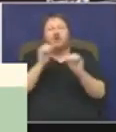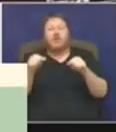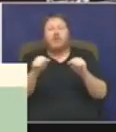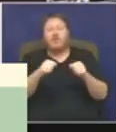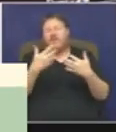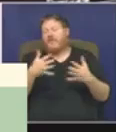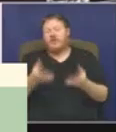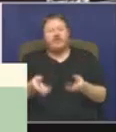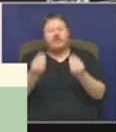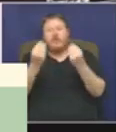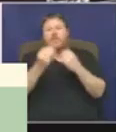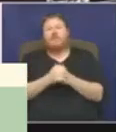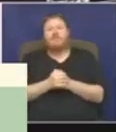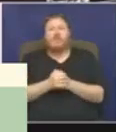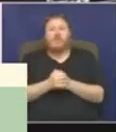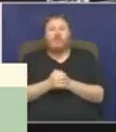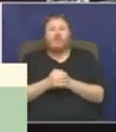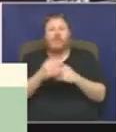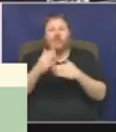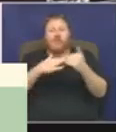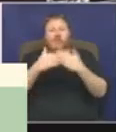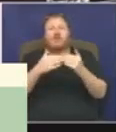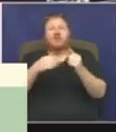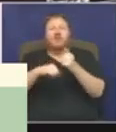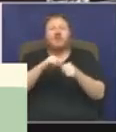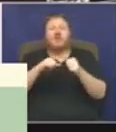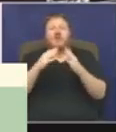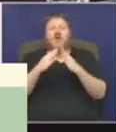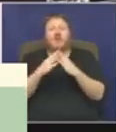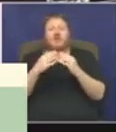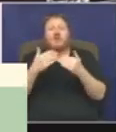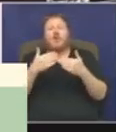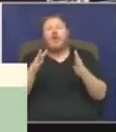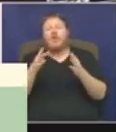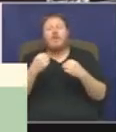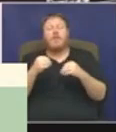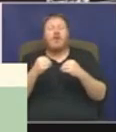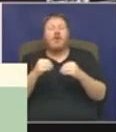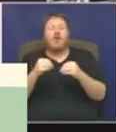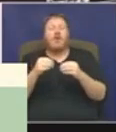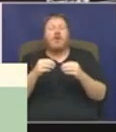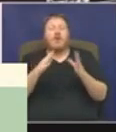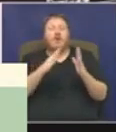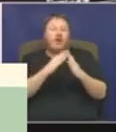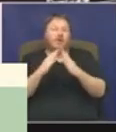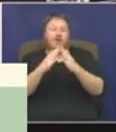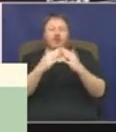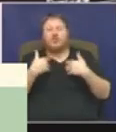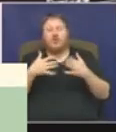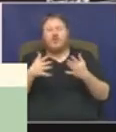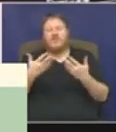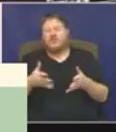obtained. Construction of social housing and open market units have also started.